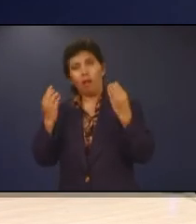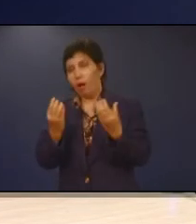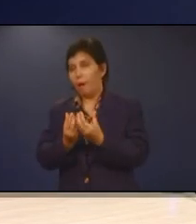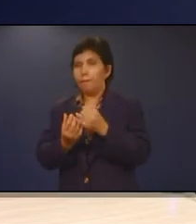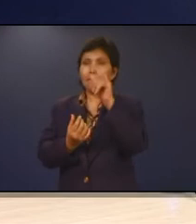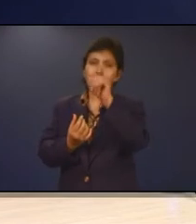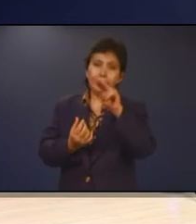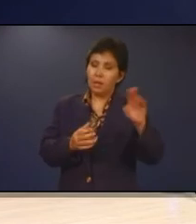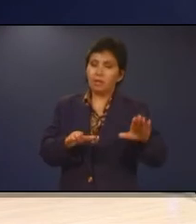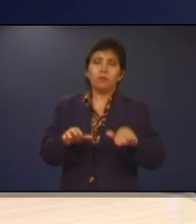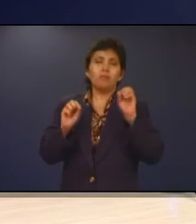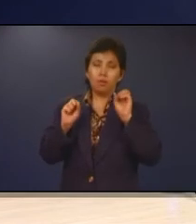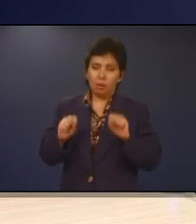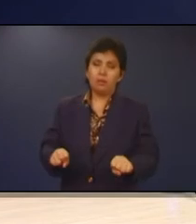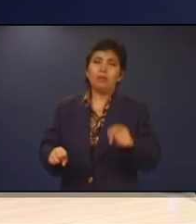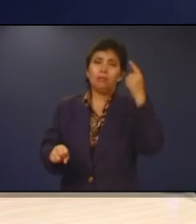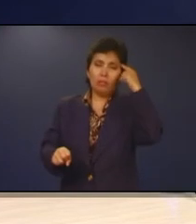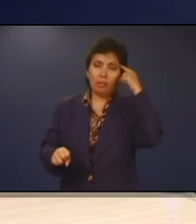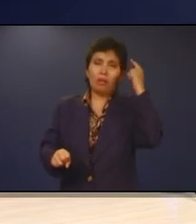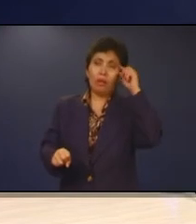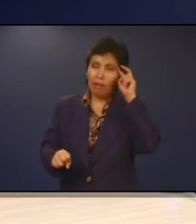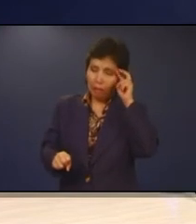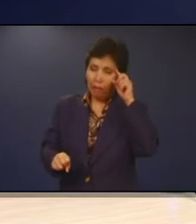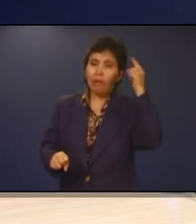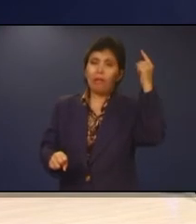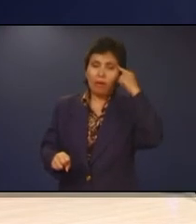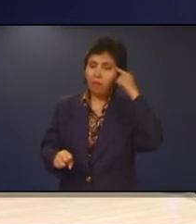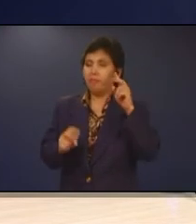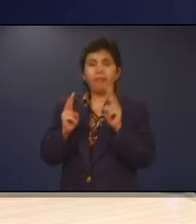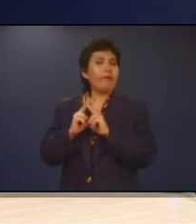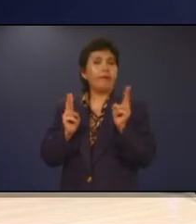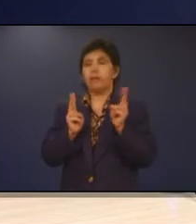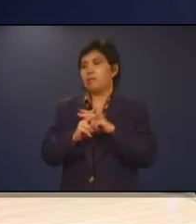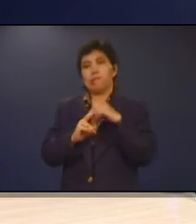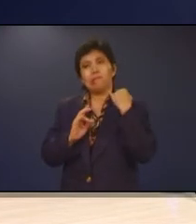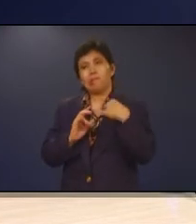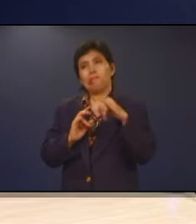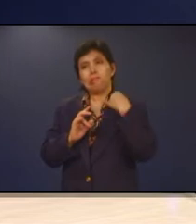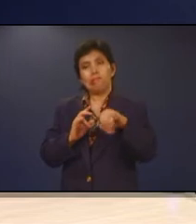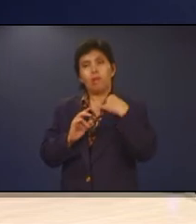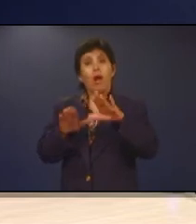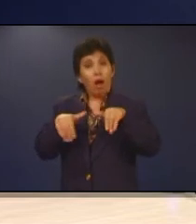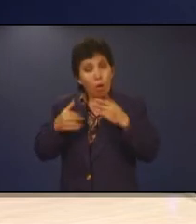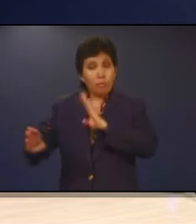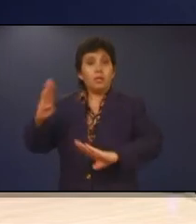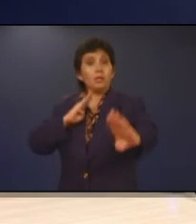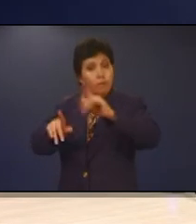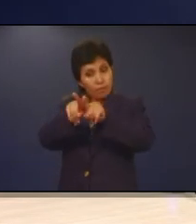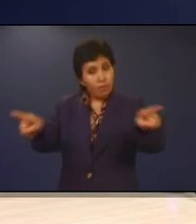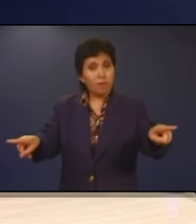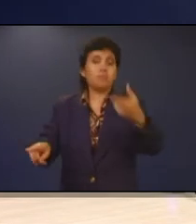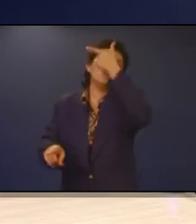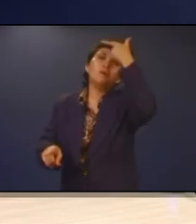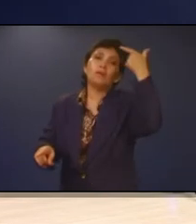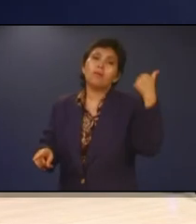clubbing, you would imagine how he behaves, yeah? It's very, very different. Now, because how he behaves differently,